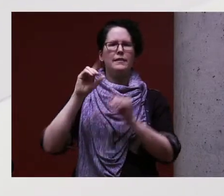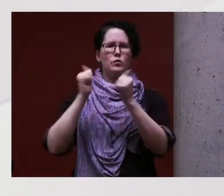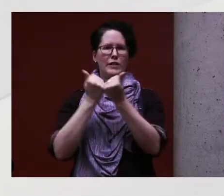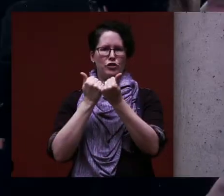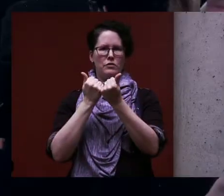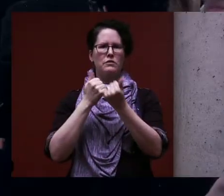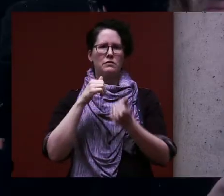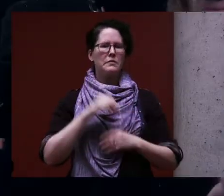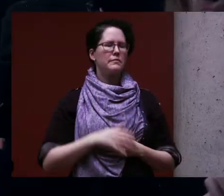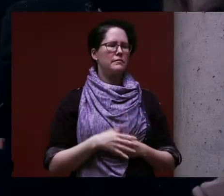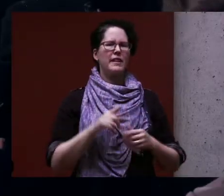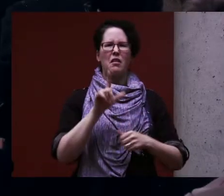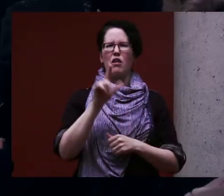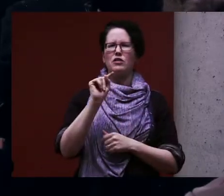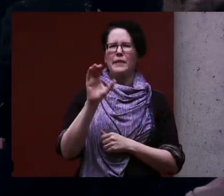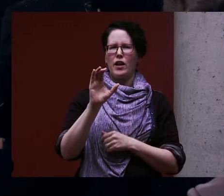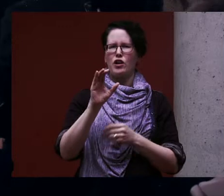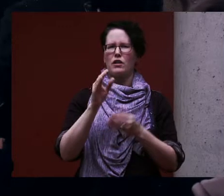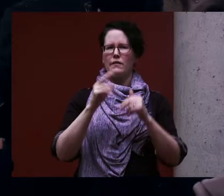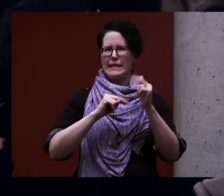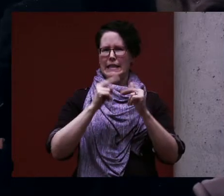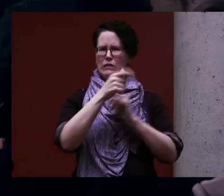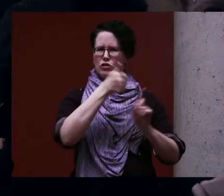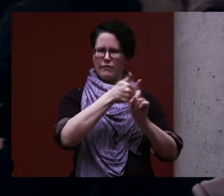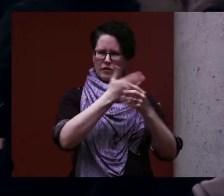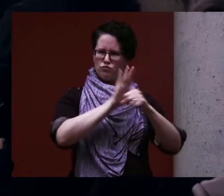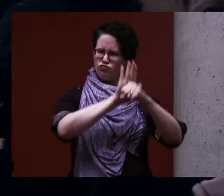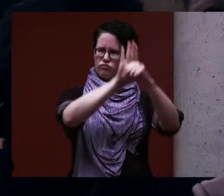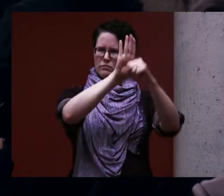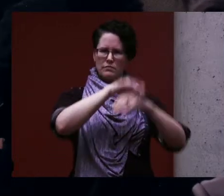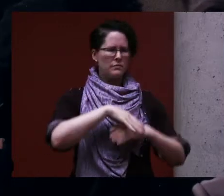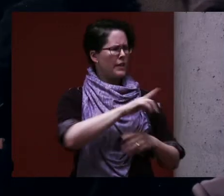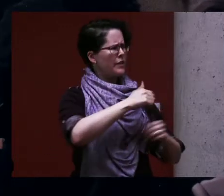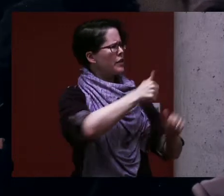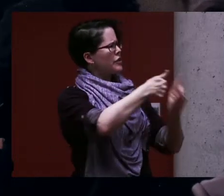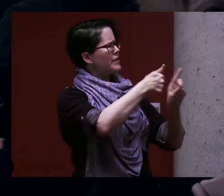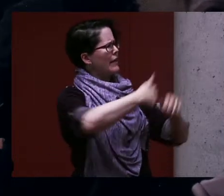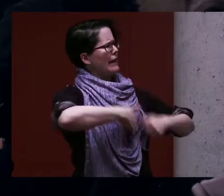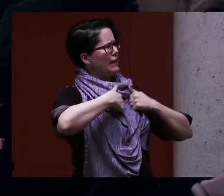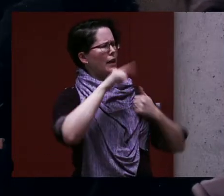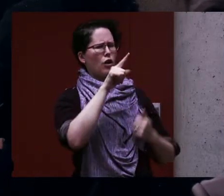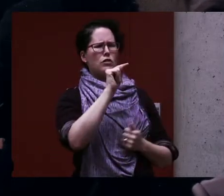long-term care facility. So, Joanne, what have you learned about yourself living in a long-term care facility?